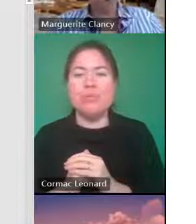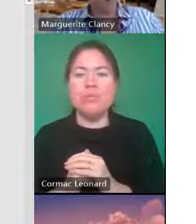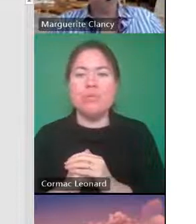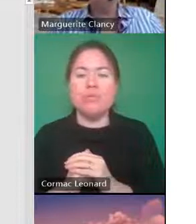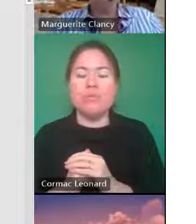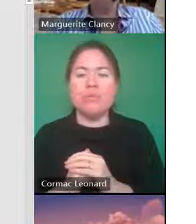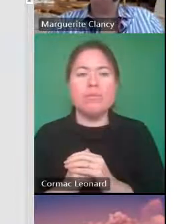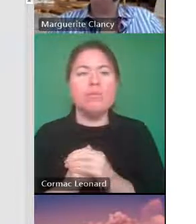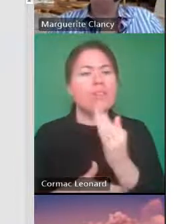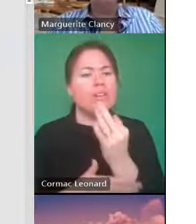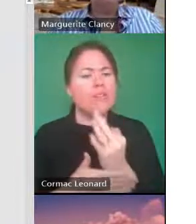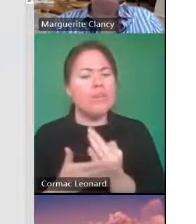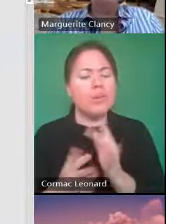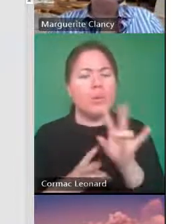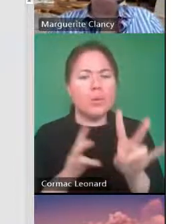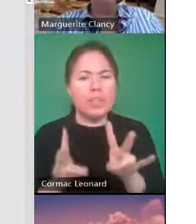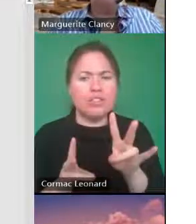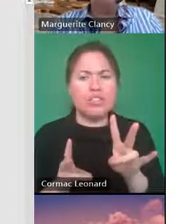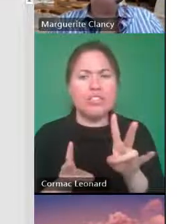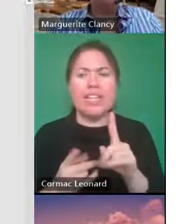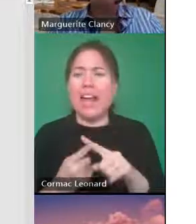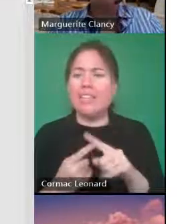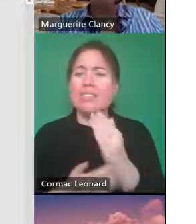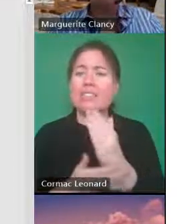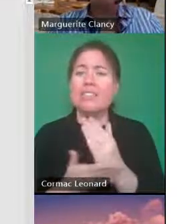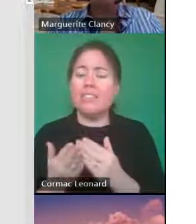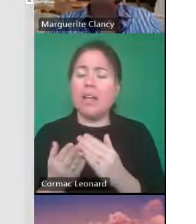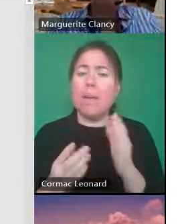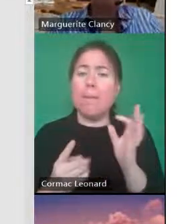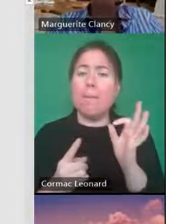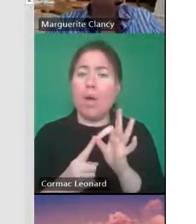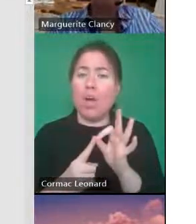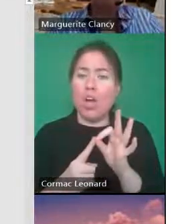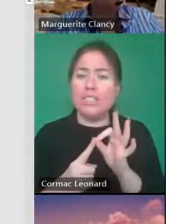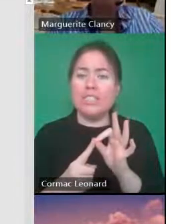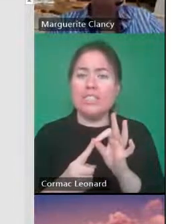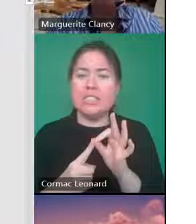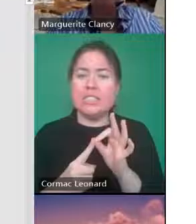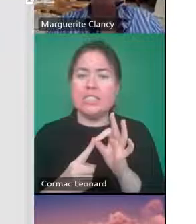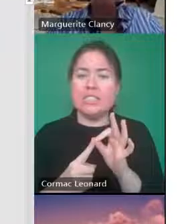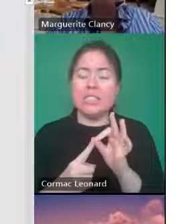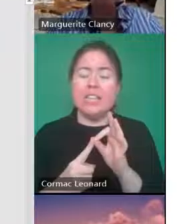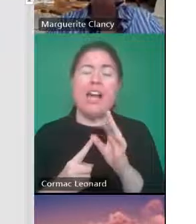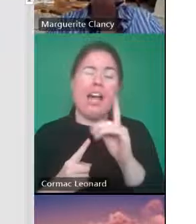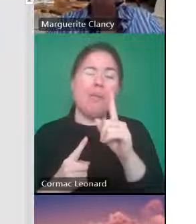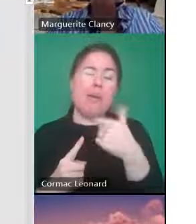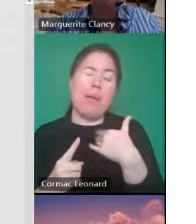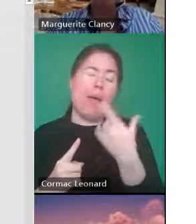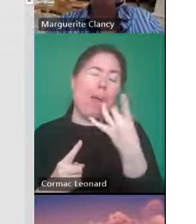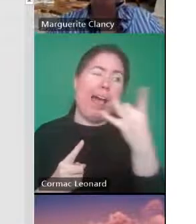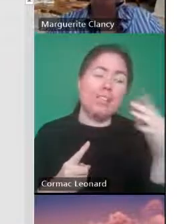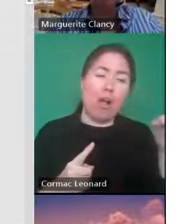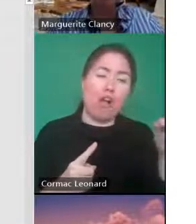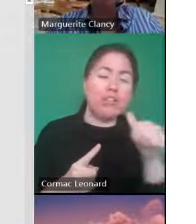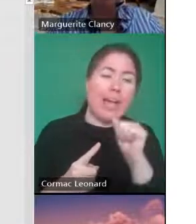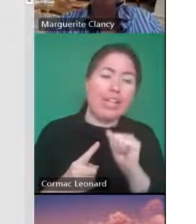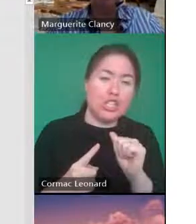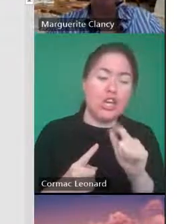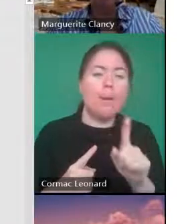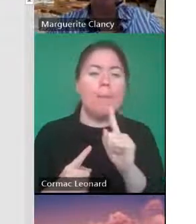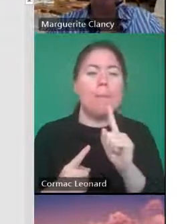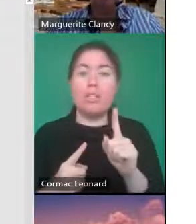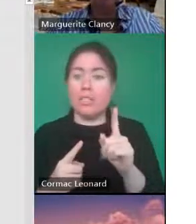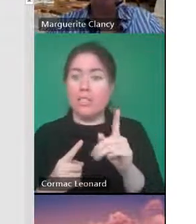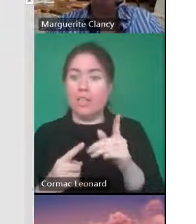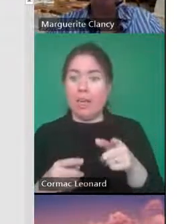a couple of queries in, but just a couple of points, and I may go back to Marguerite on those. So the slides from today